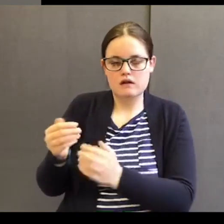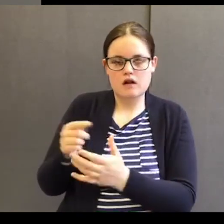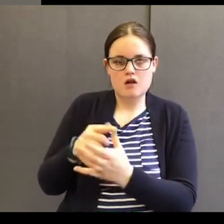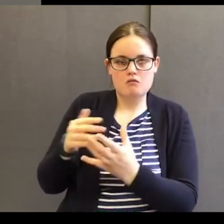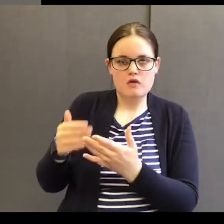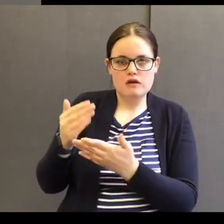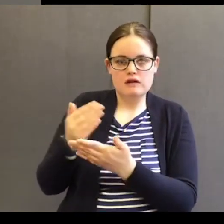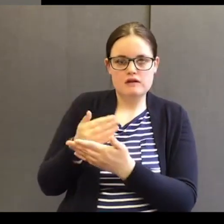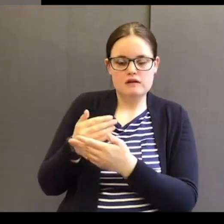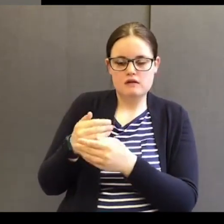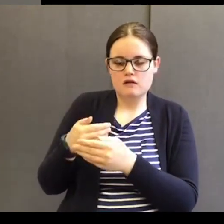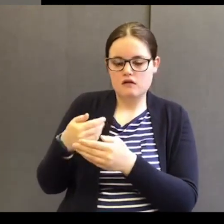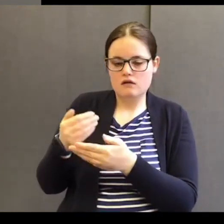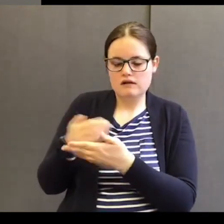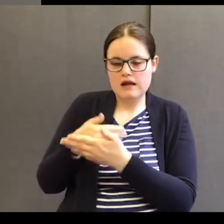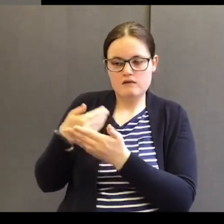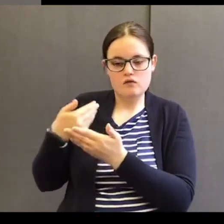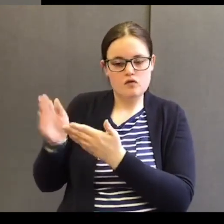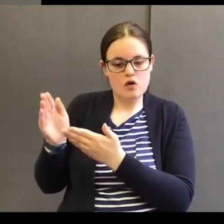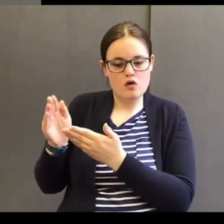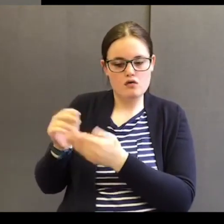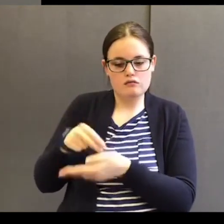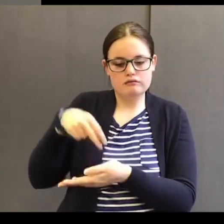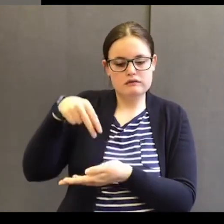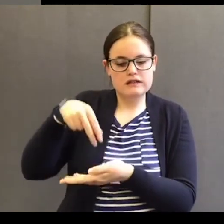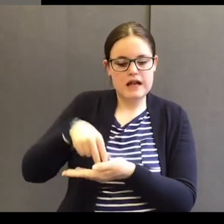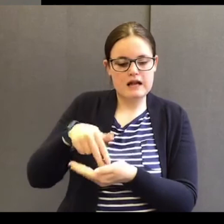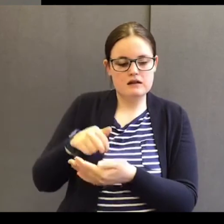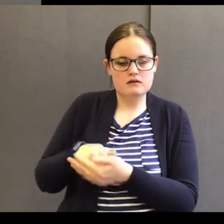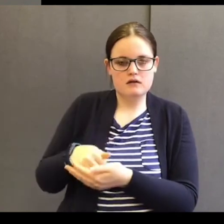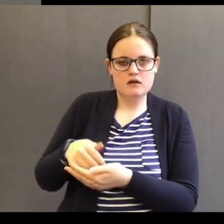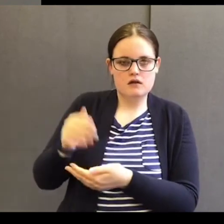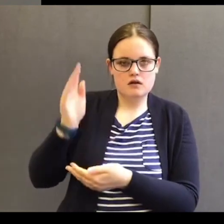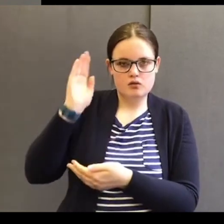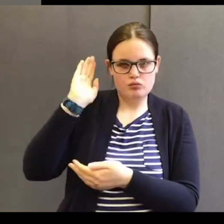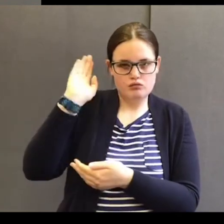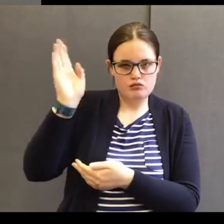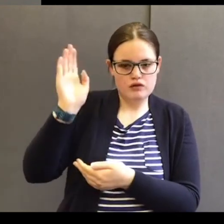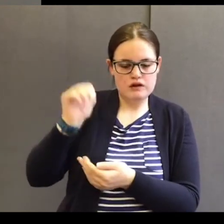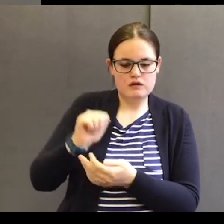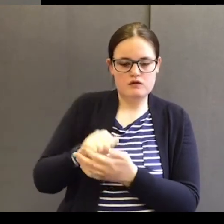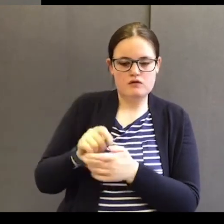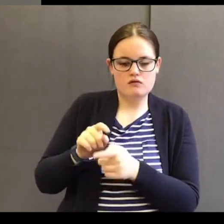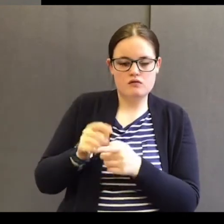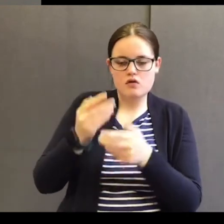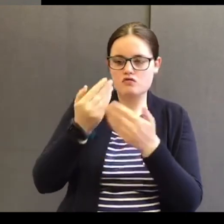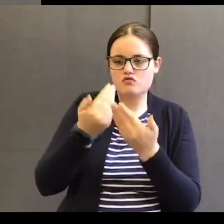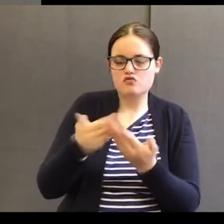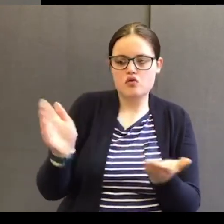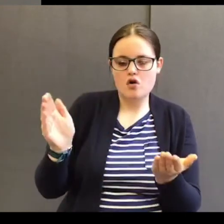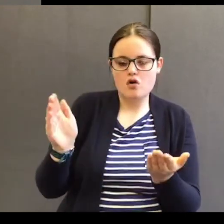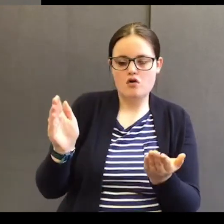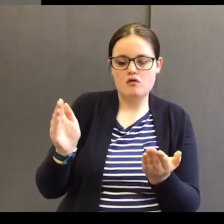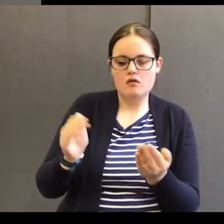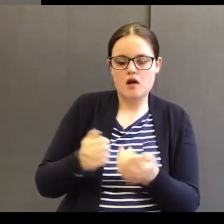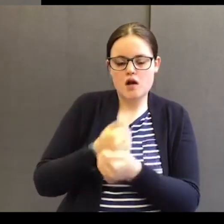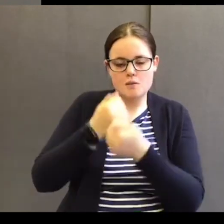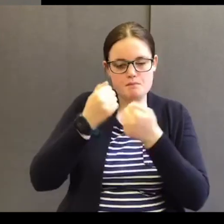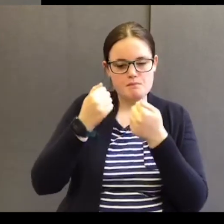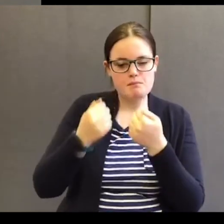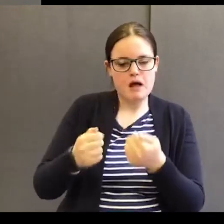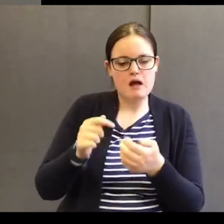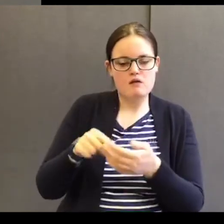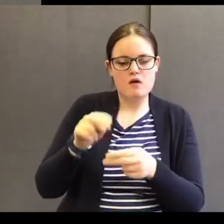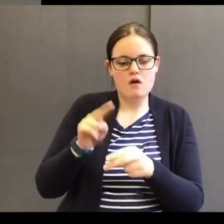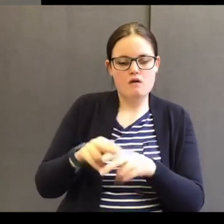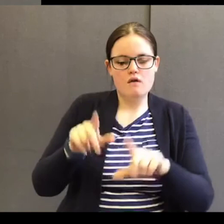from the prison, delivered to go, to stand, and to speak, and to